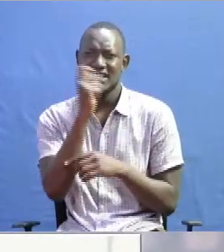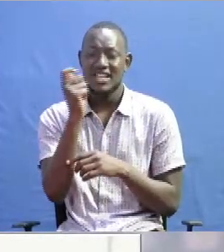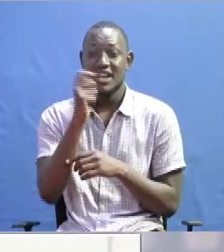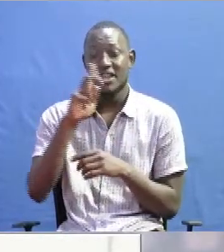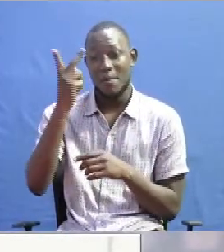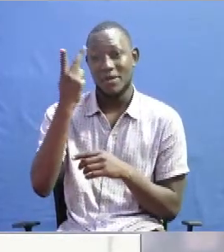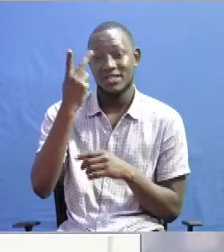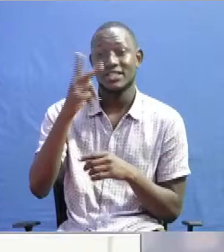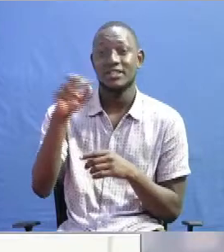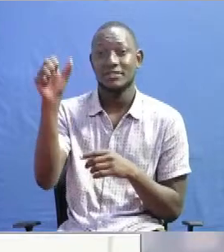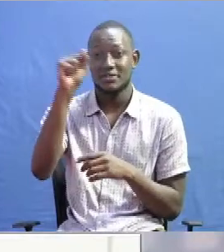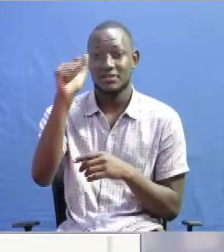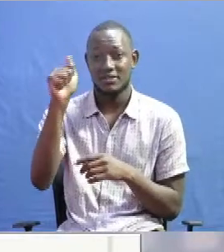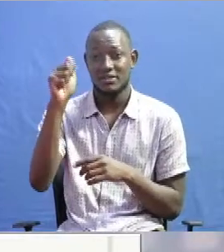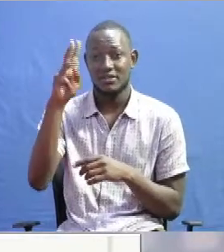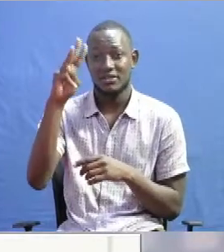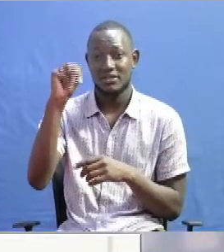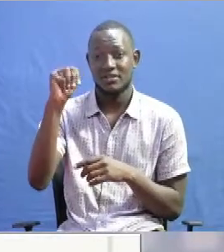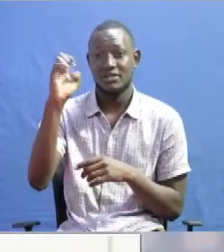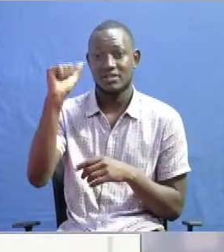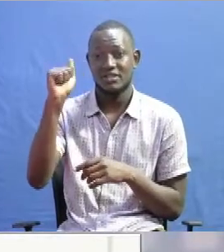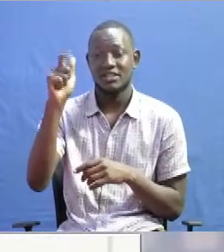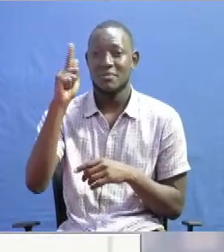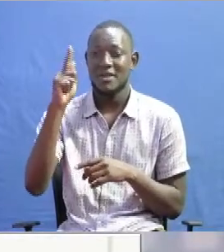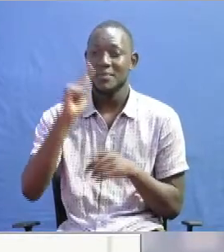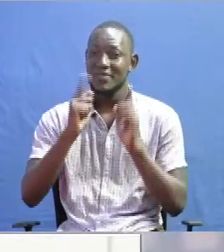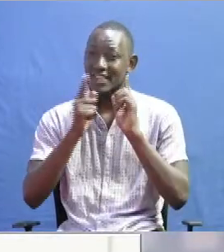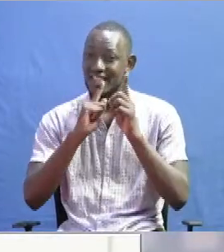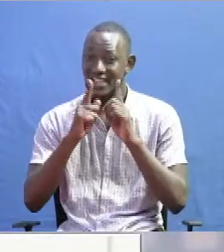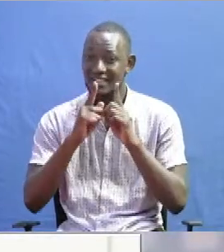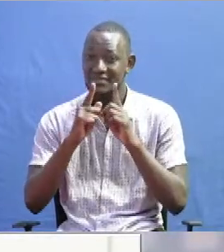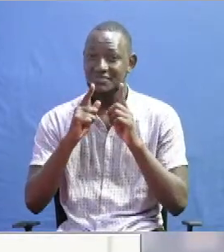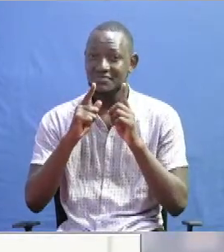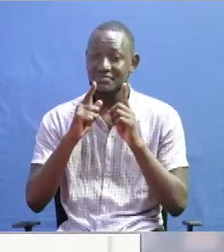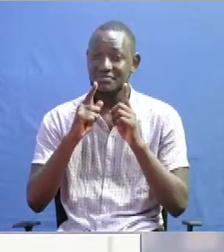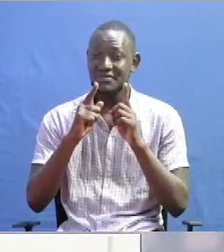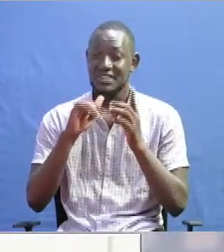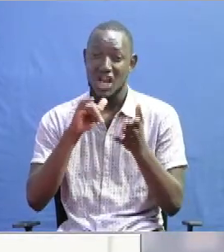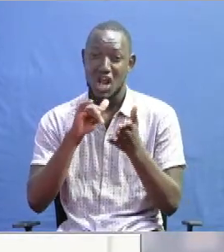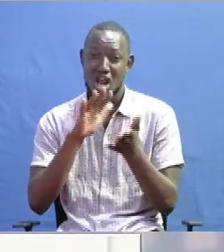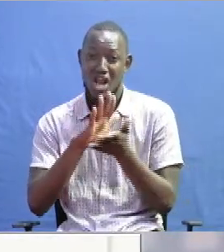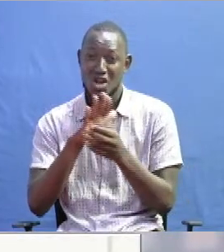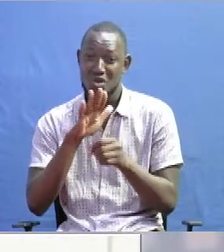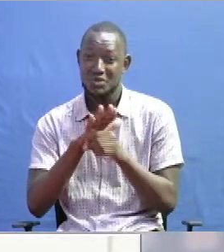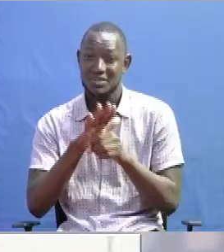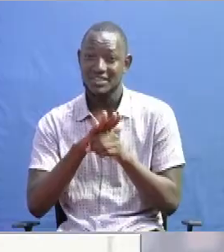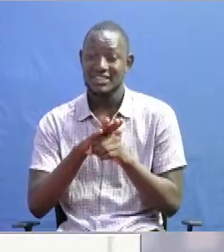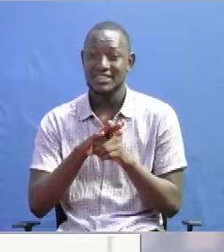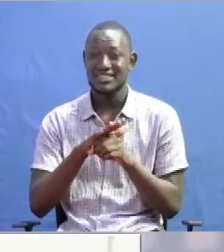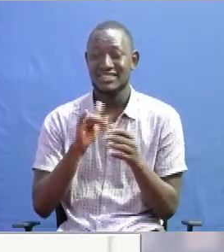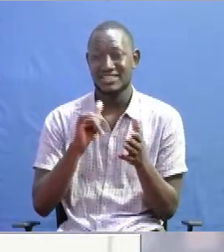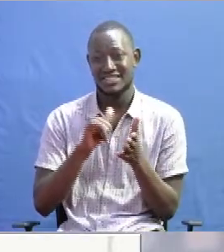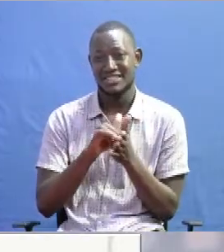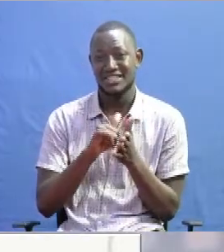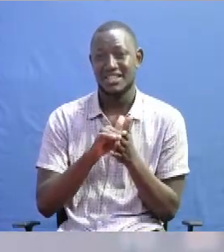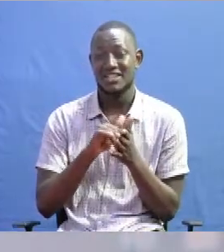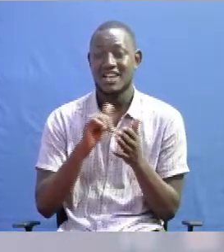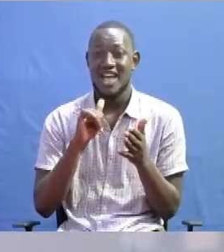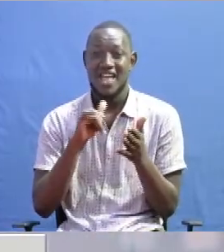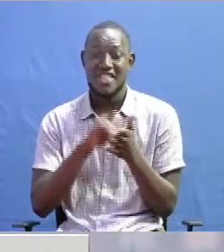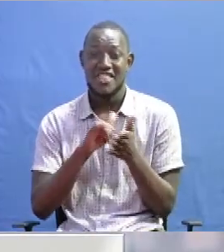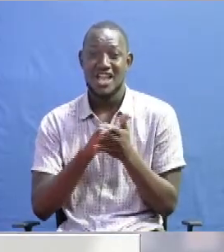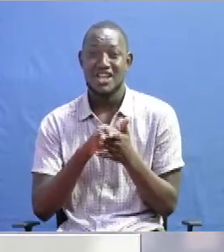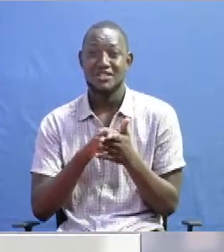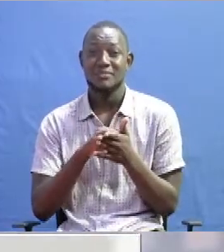against these activists that he called are, in his term, rogue, and he will not, rather she will